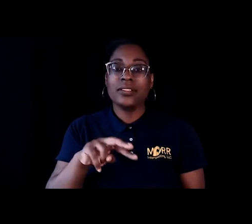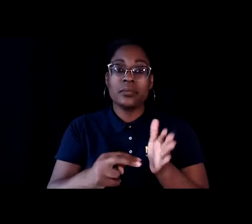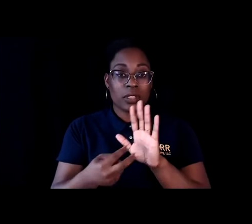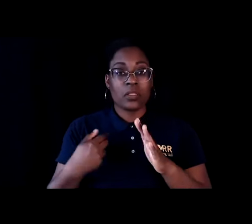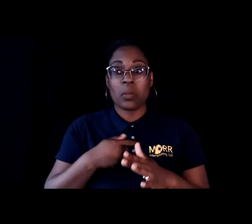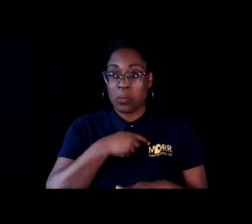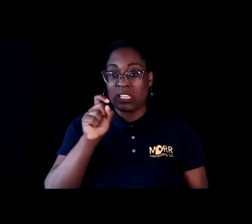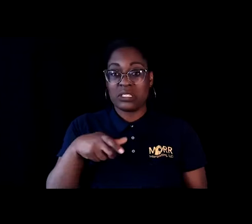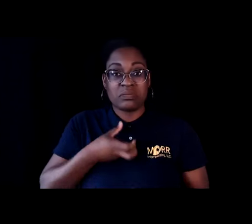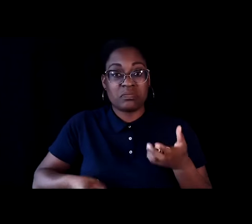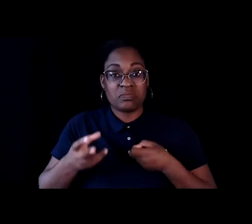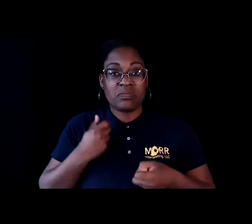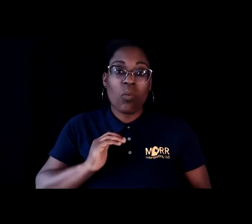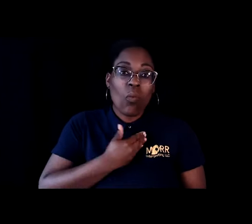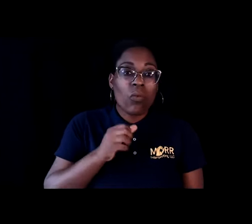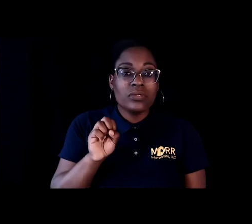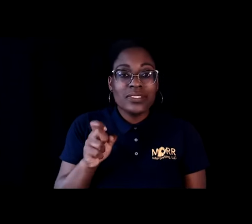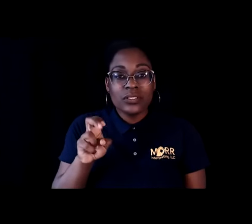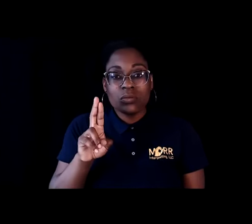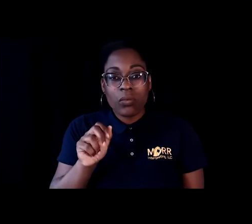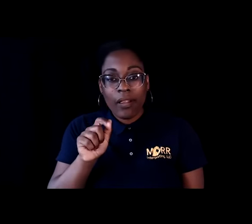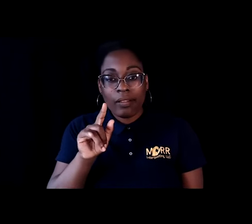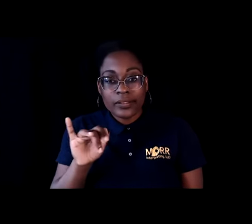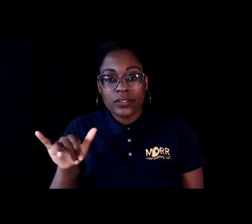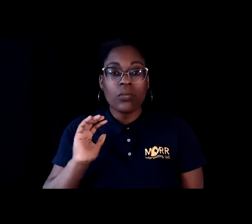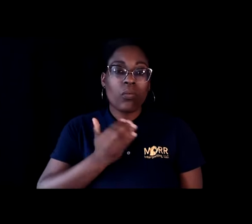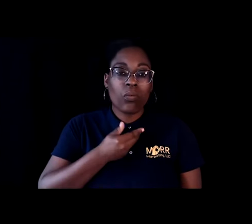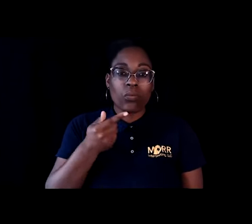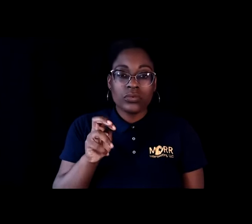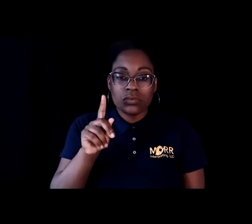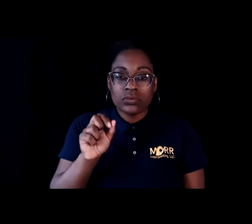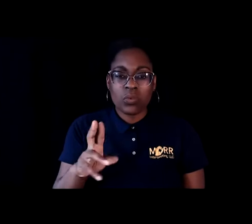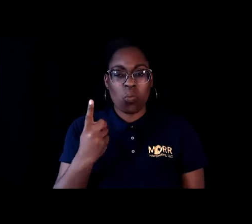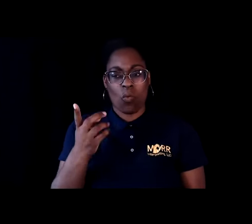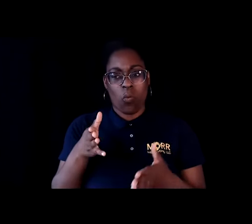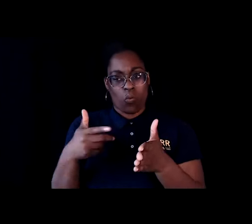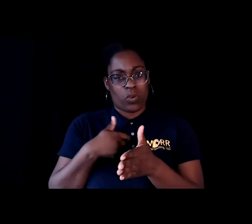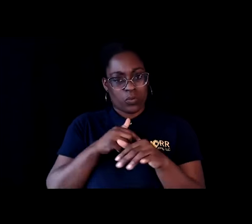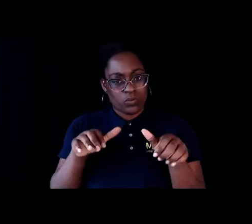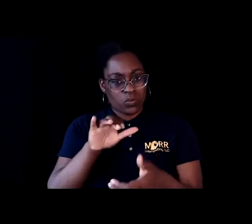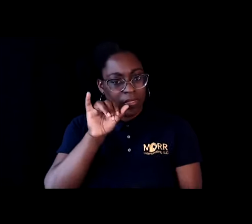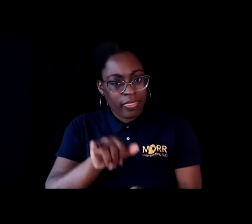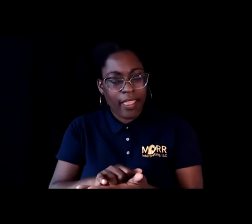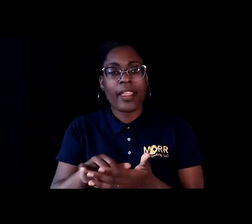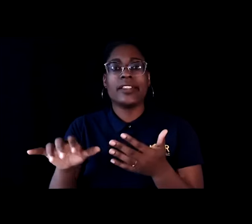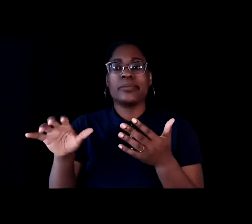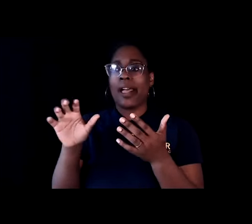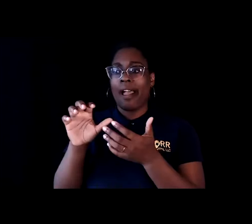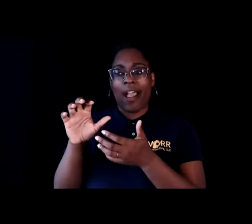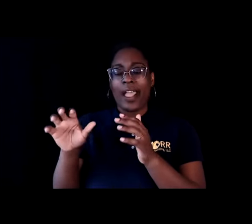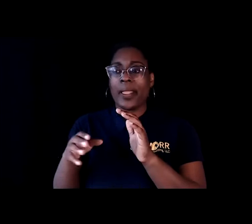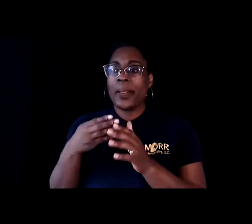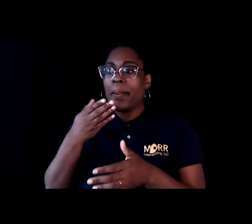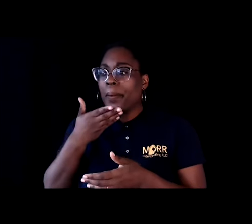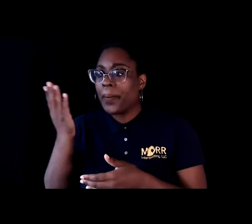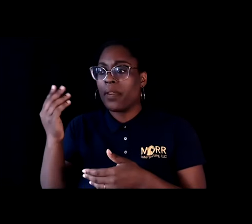gender, and that one of the ways that we do that is by erasing trans and gender nonconforming people by making